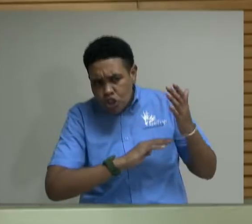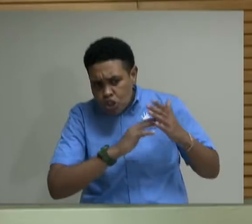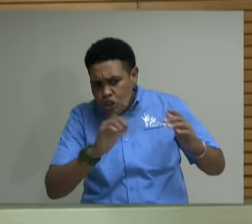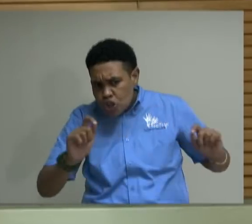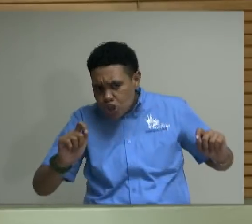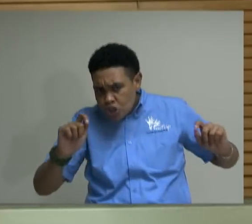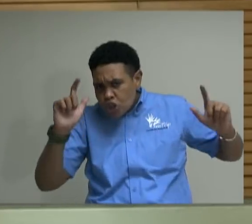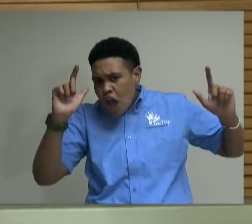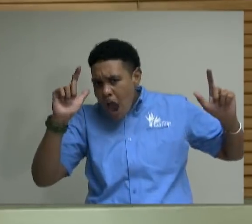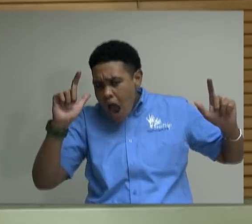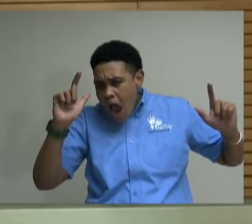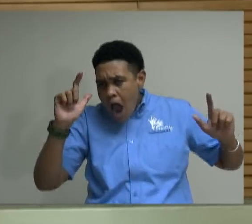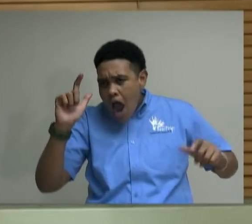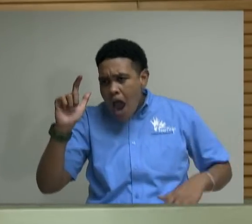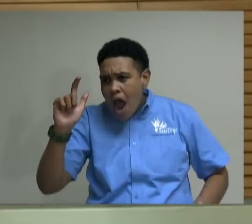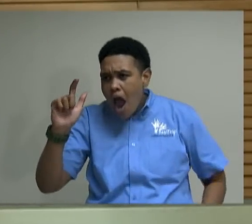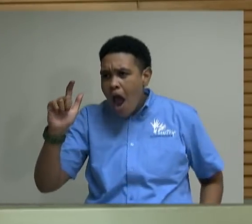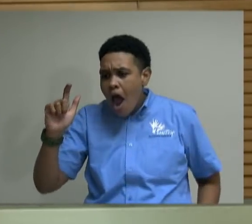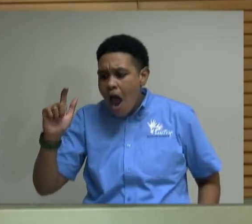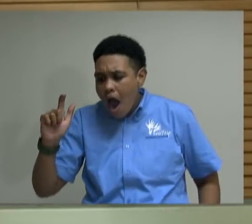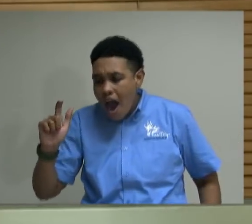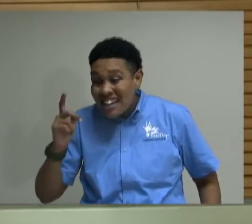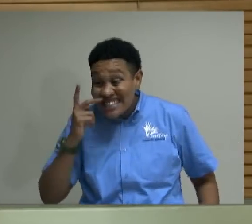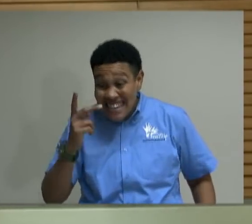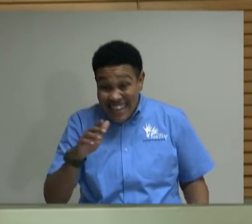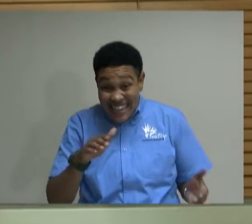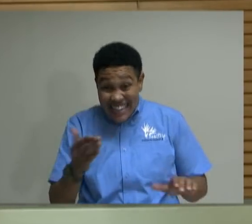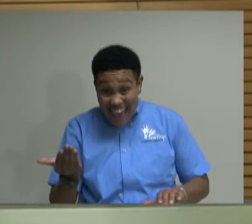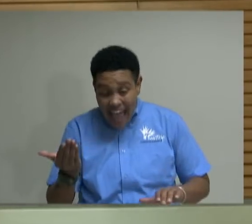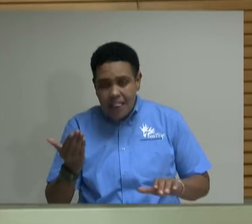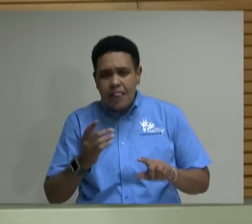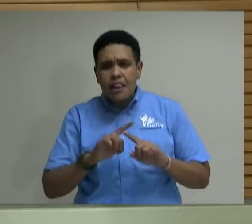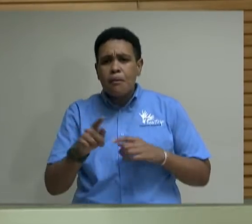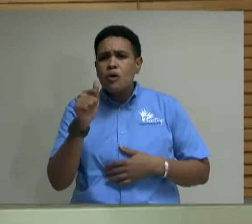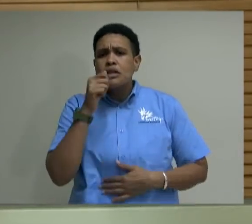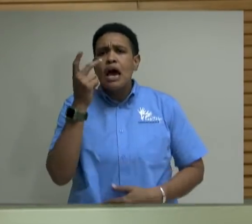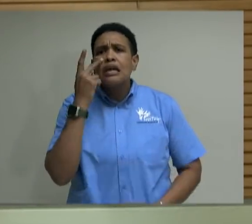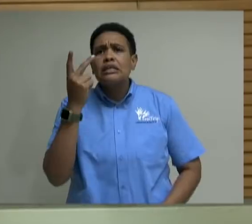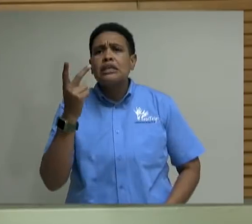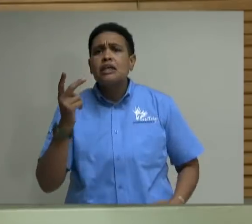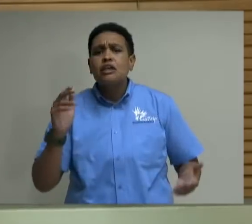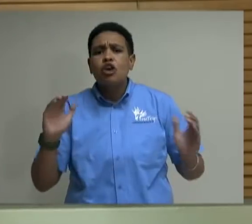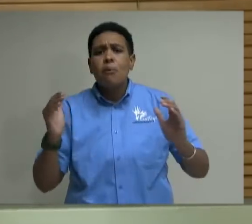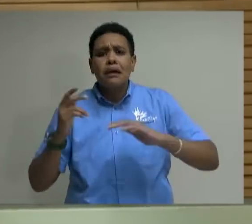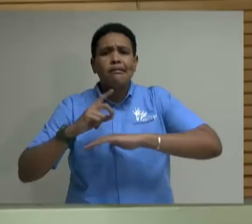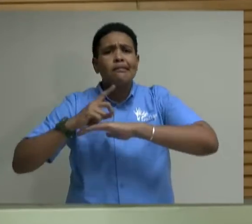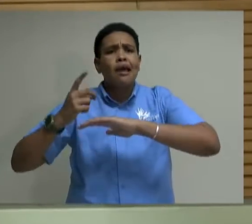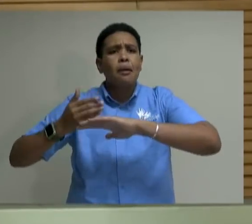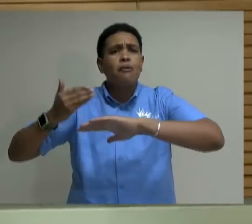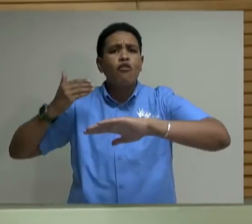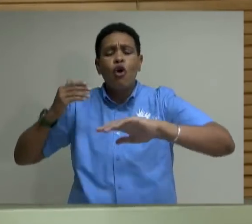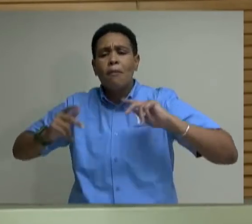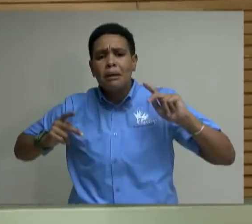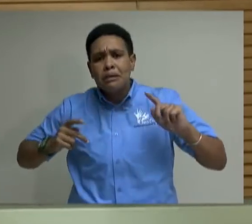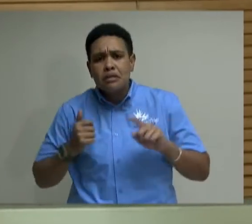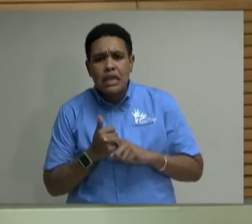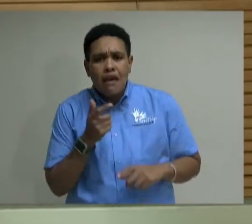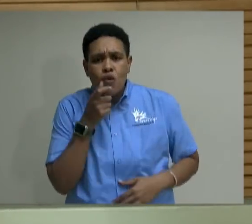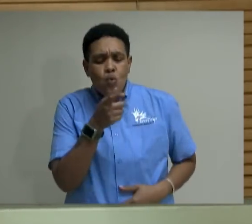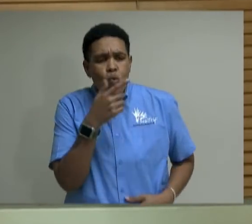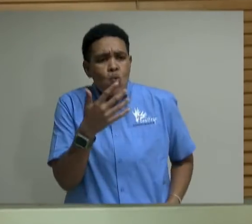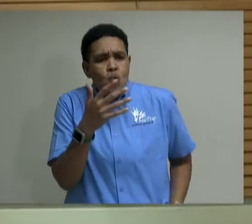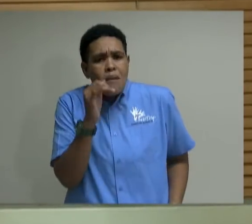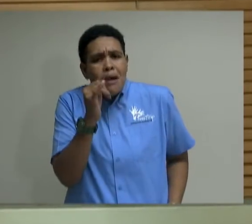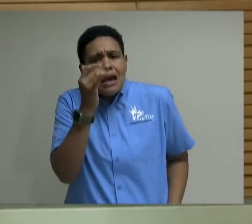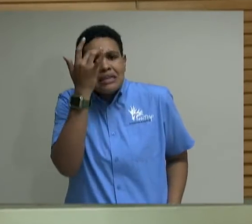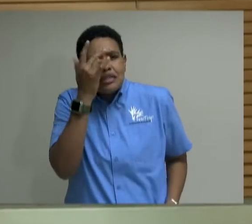not seeing, you're seeing deaths, but you're not seeing, when you compare it from the day before, persons who critically